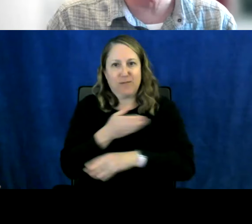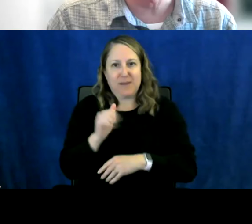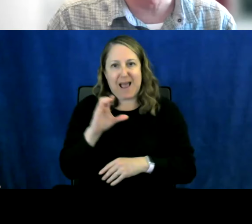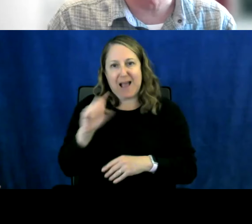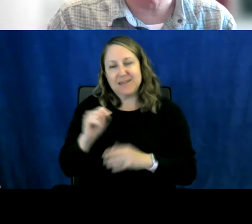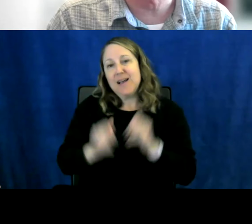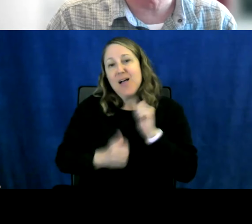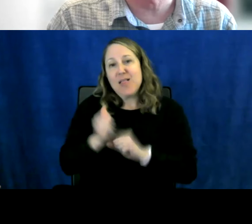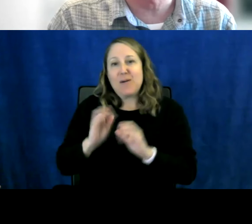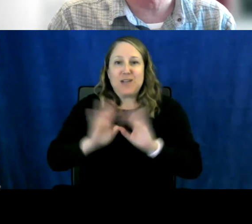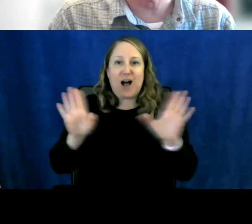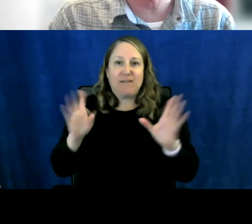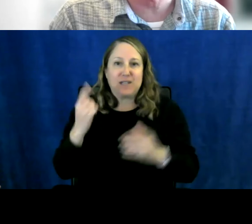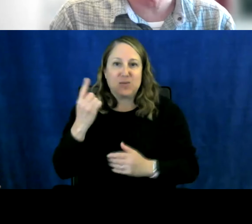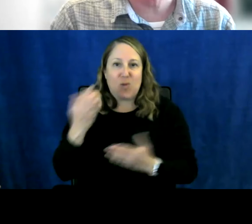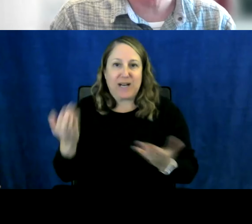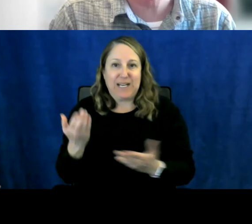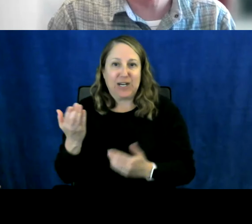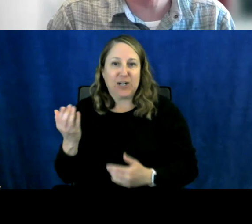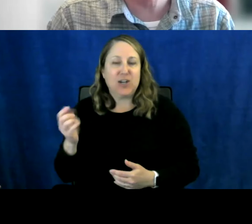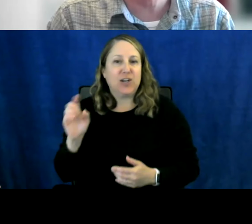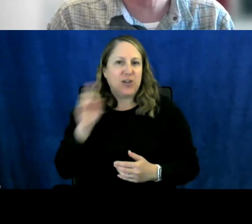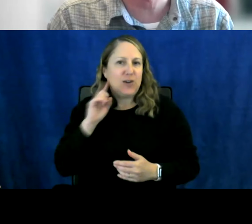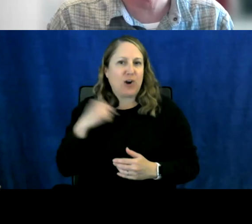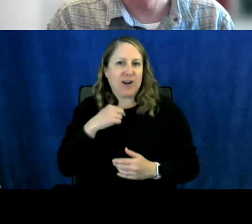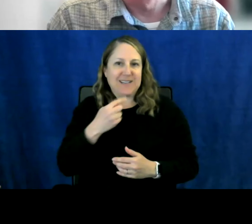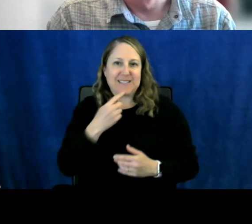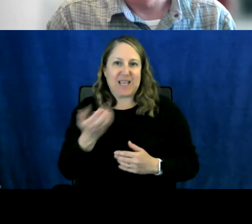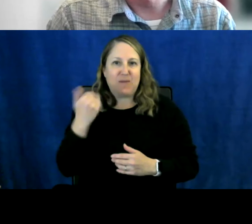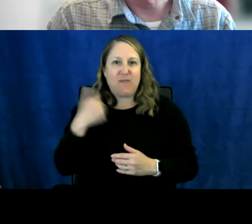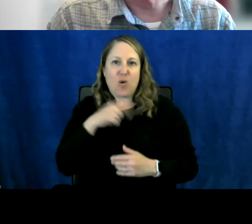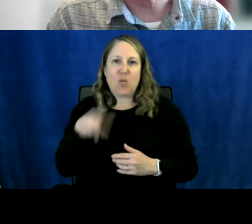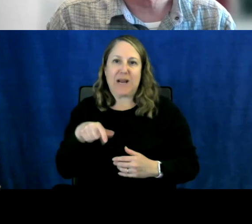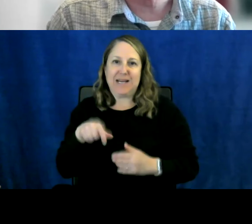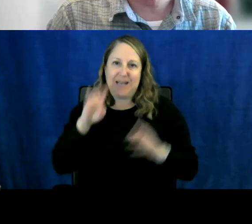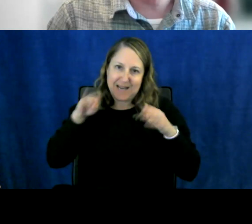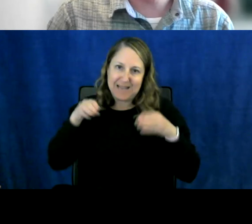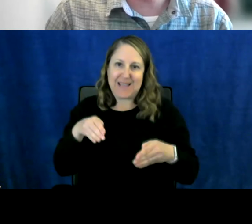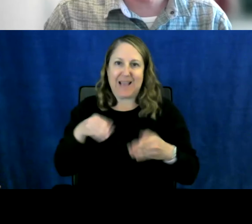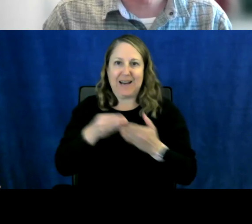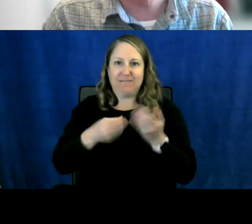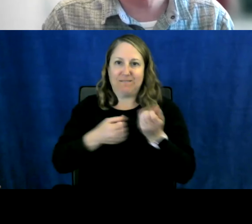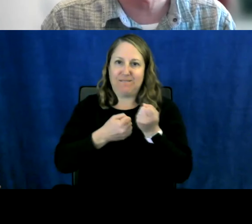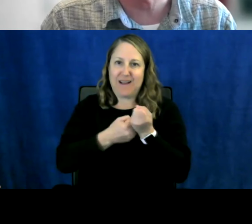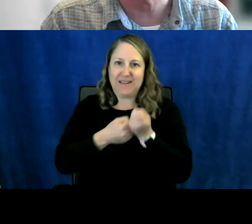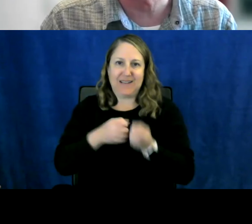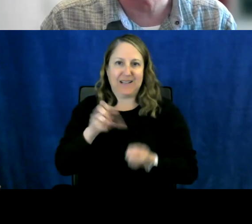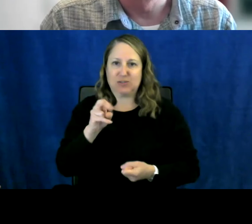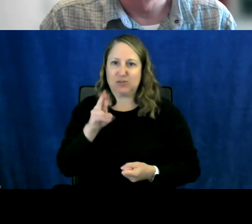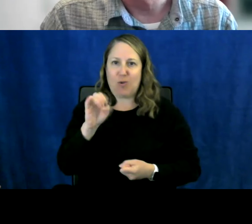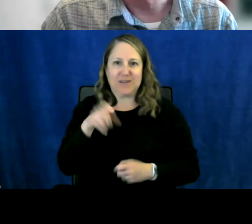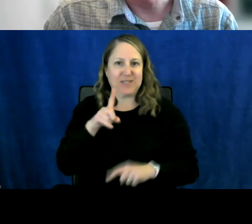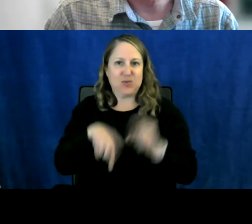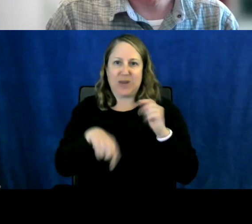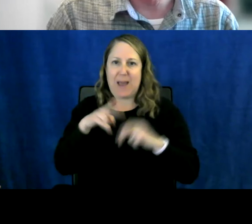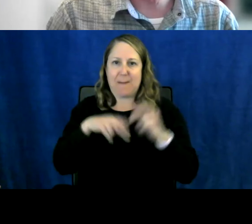one here, as you've heard her say it, I've said before, is we need a dedicated funding source. You can't build bridges without